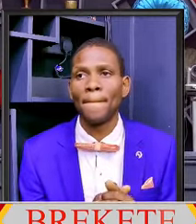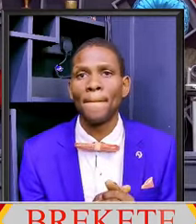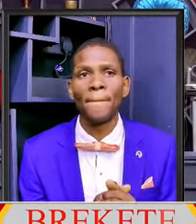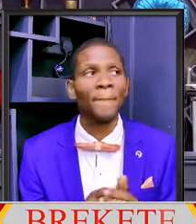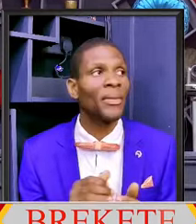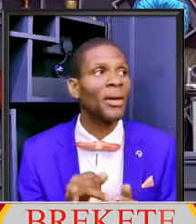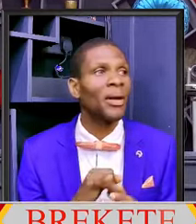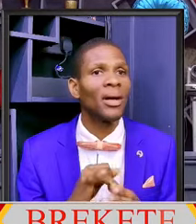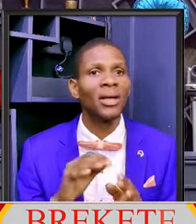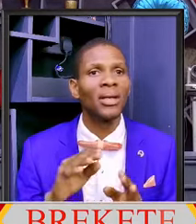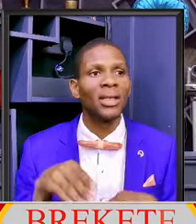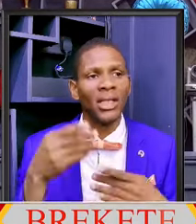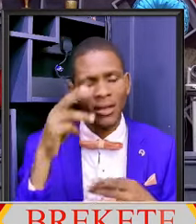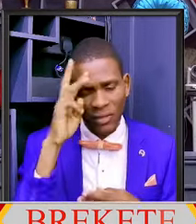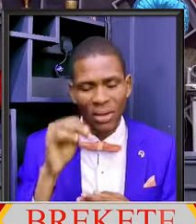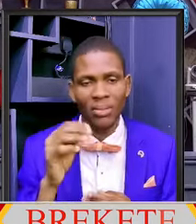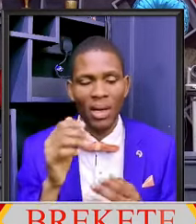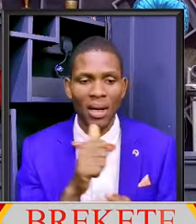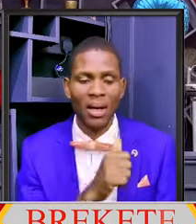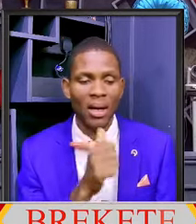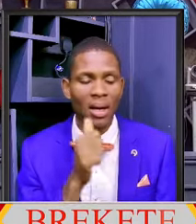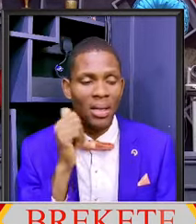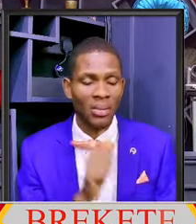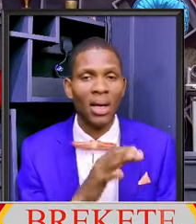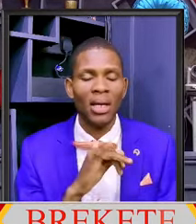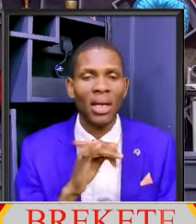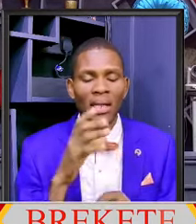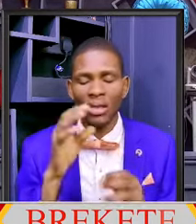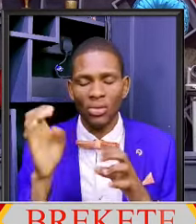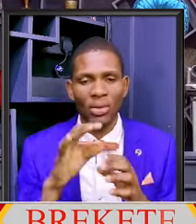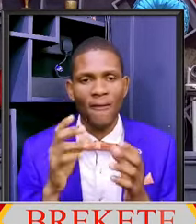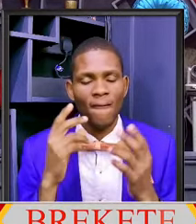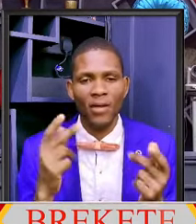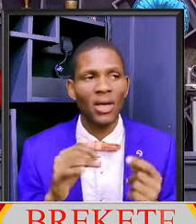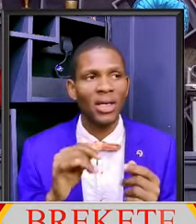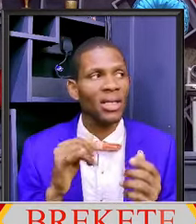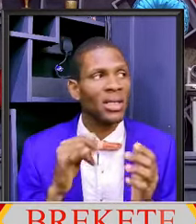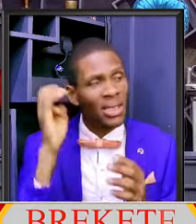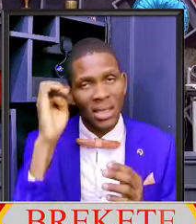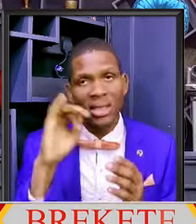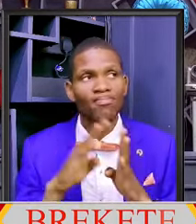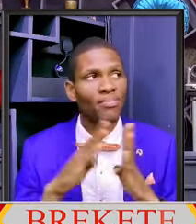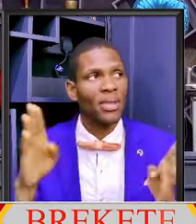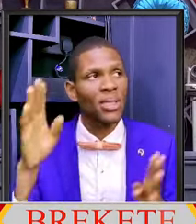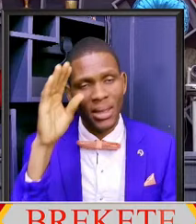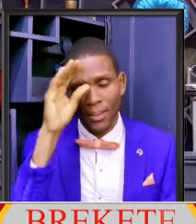I give him assignment. See as he do and sharp sharp. And a big man. A big man.